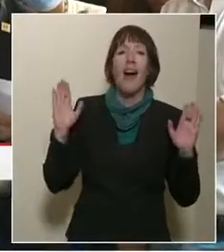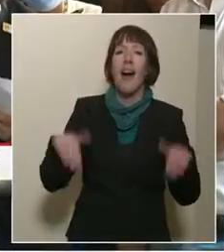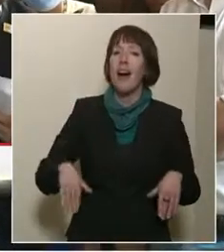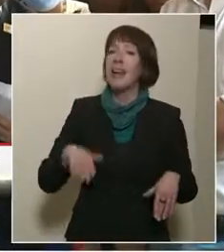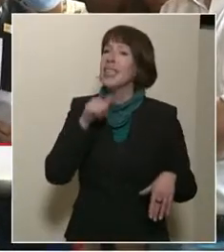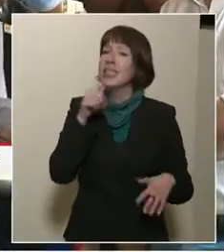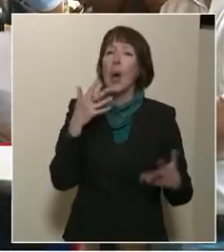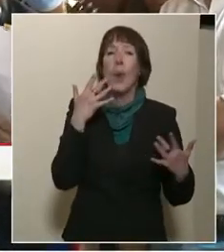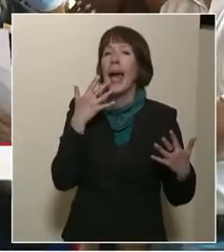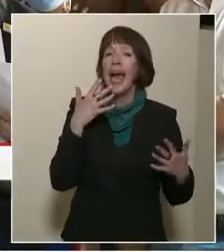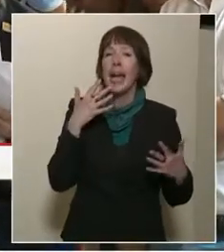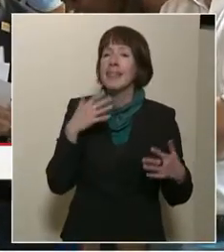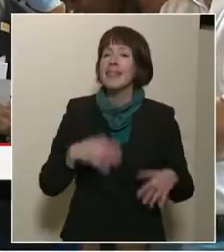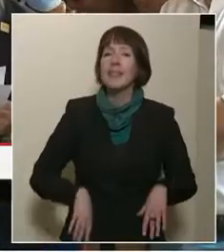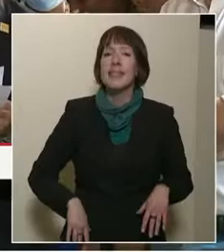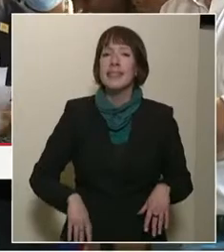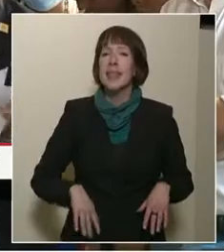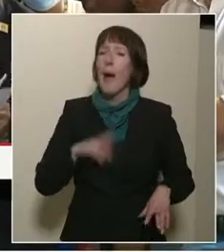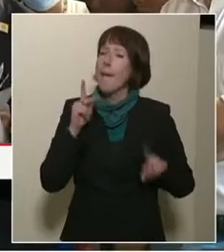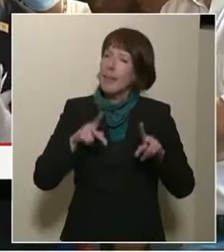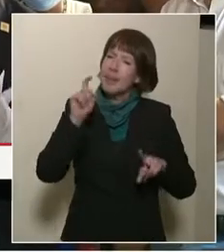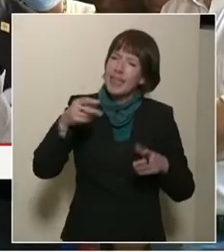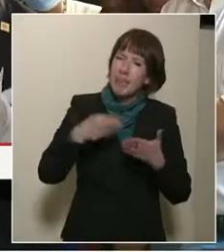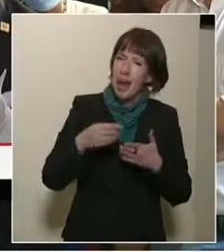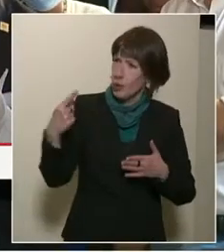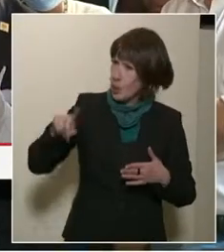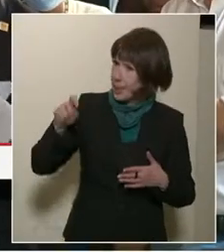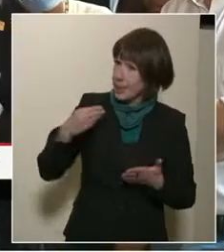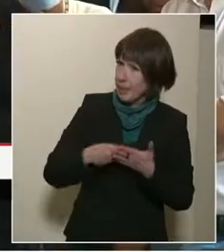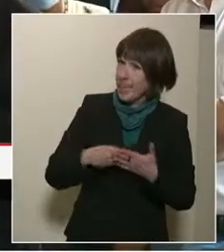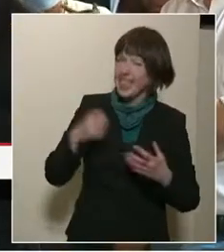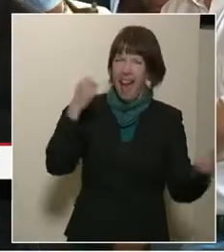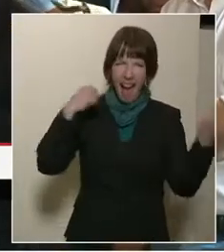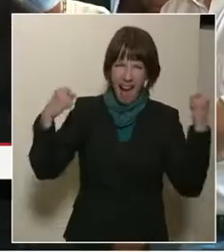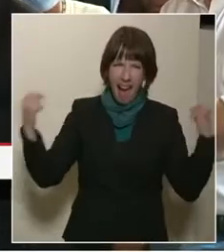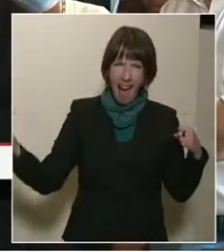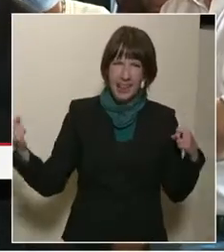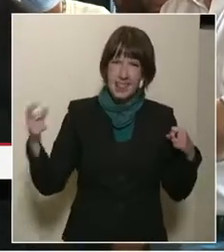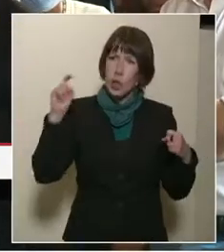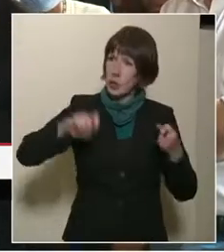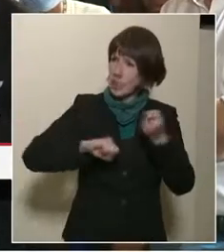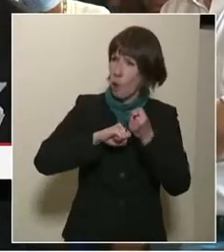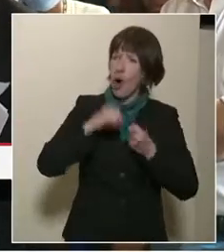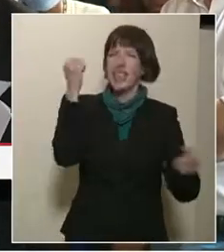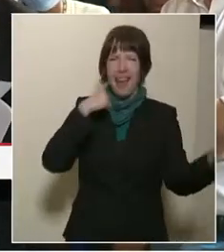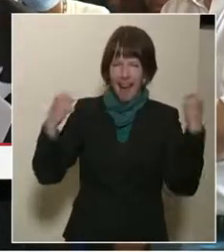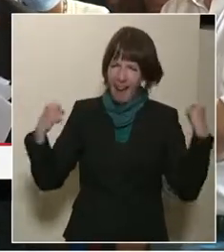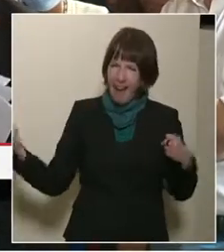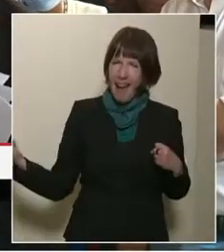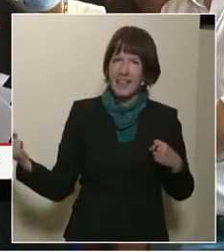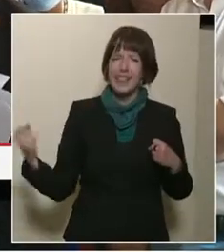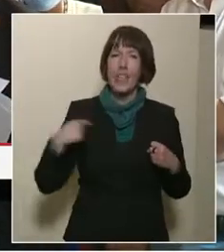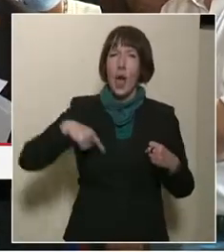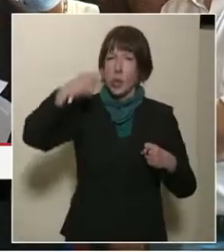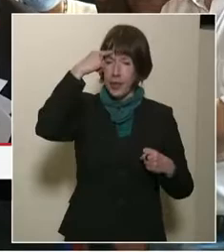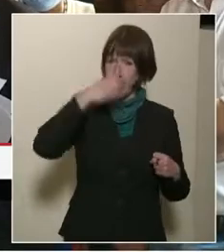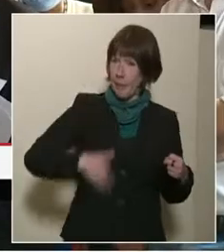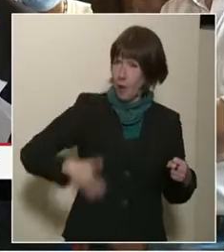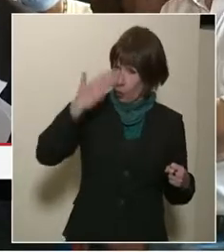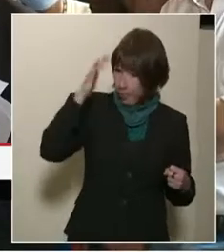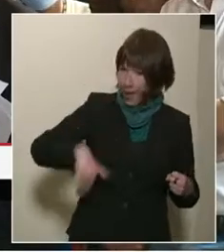dilly-dally. The people need the money. Do you guys need the money? Do you need the support? Do you think this mayor knows